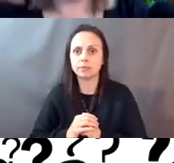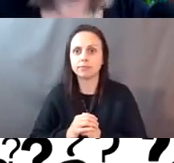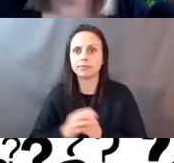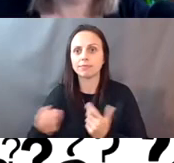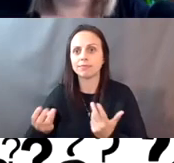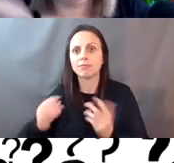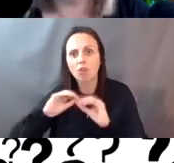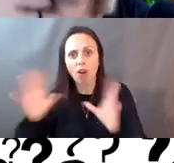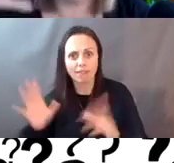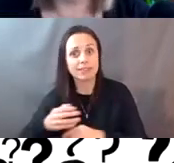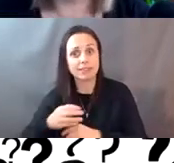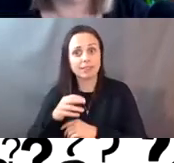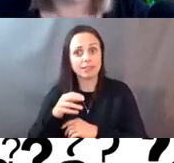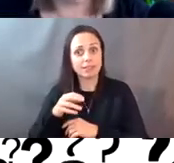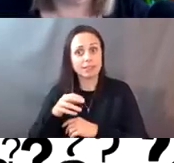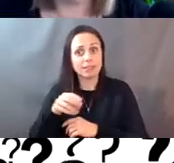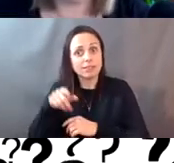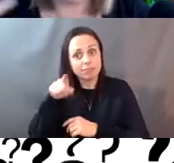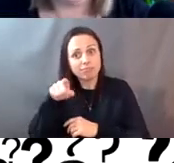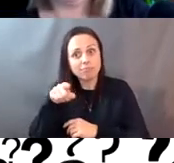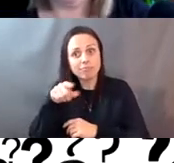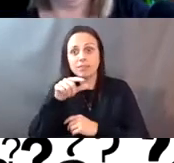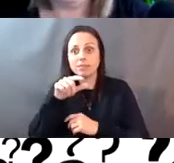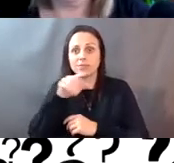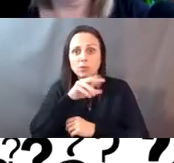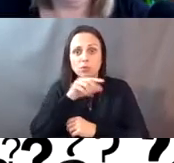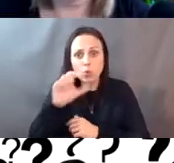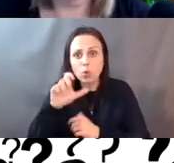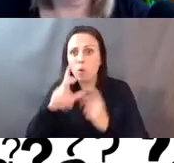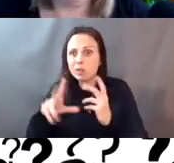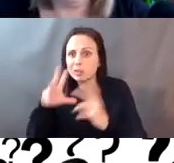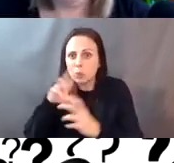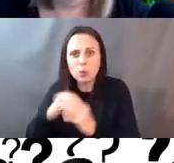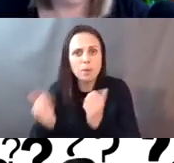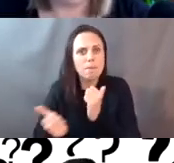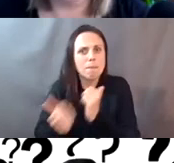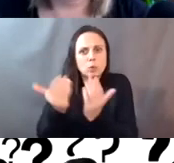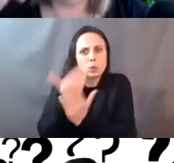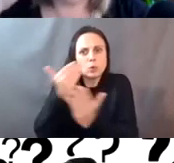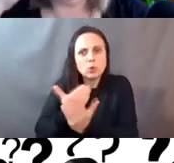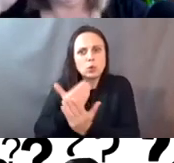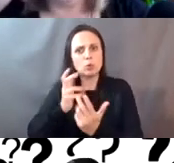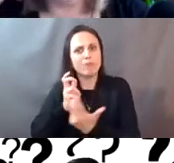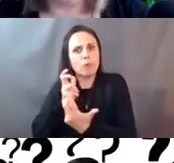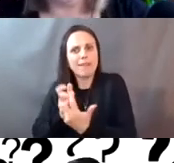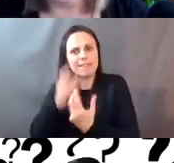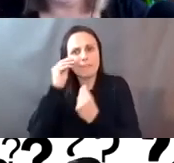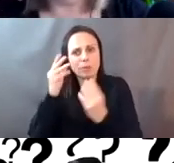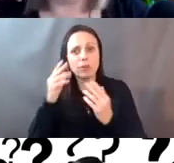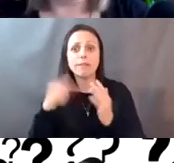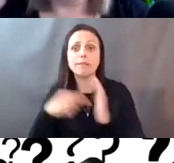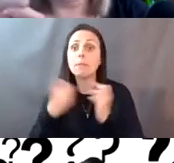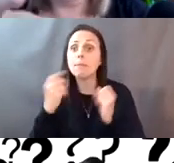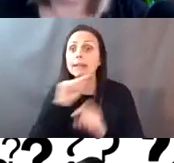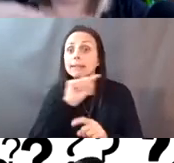it wants to include the most current, the most relevant information as possible. So, I mean, a lot of, say, galleries